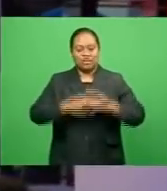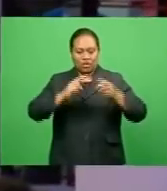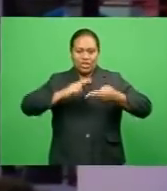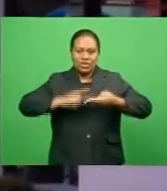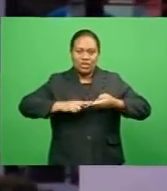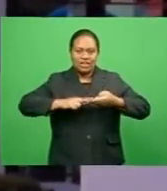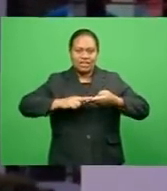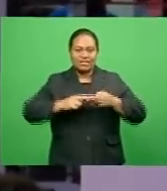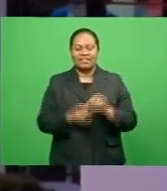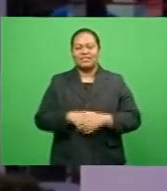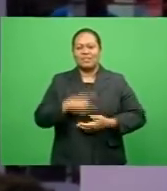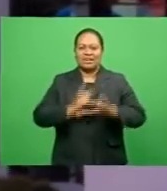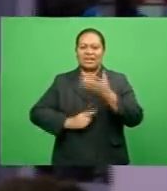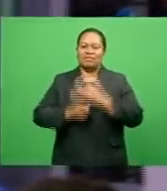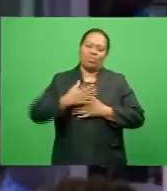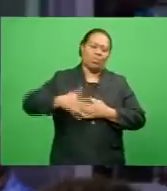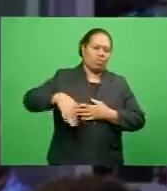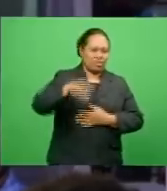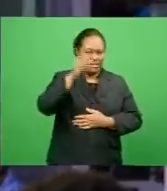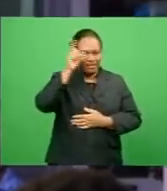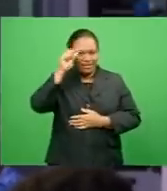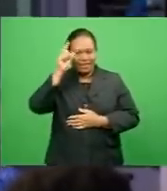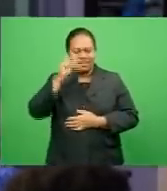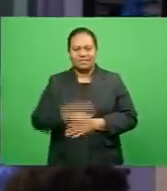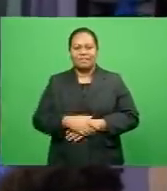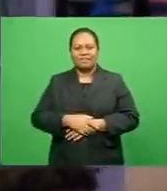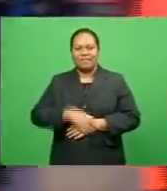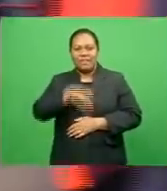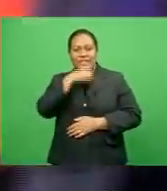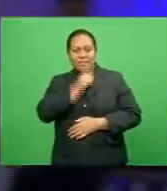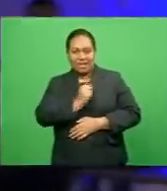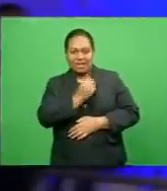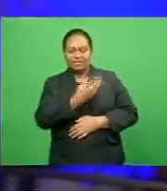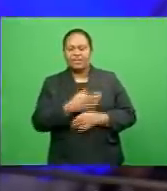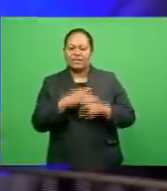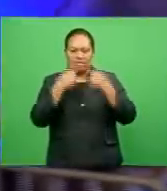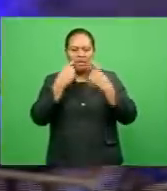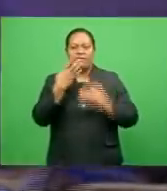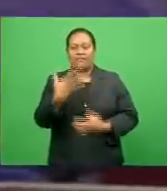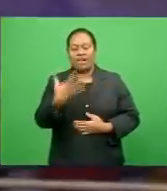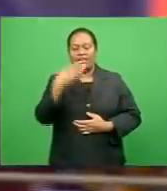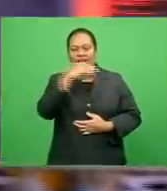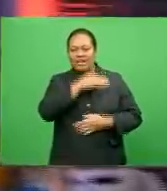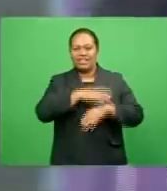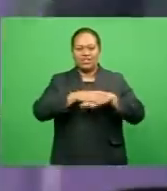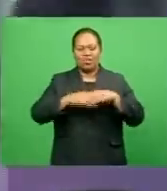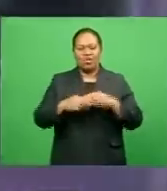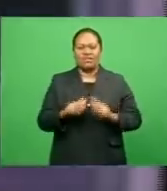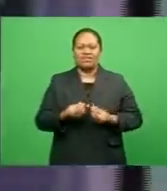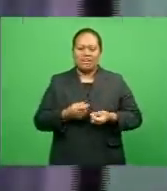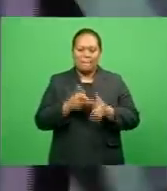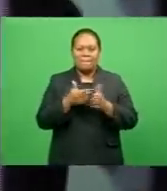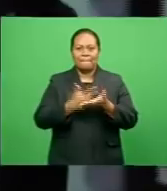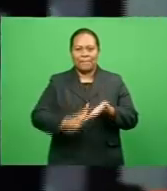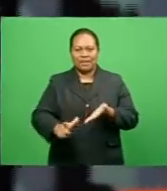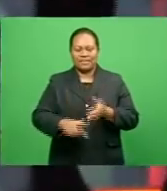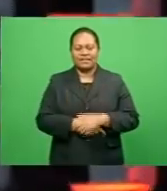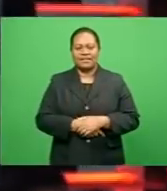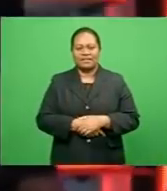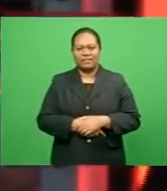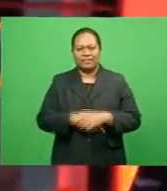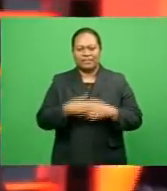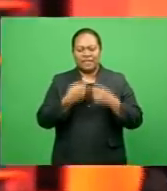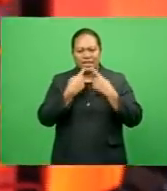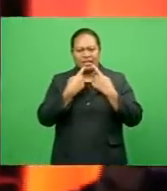and patriotism amongst Fijians. Wangawai walked away with $500 cash prize and the latest Samsung Galaxy Note